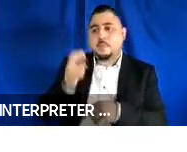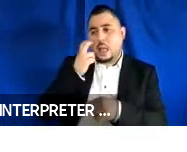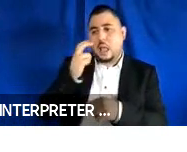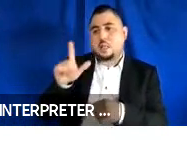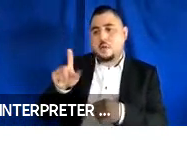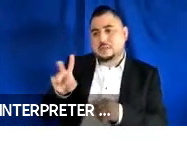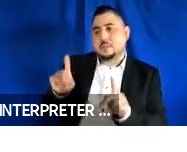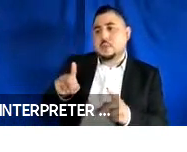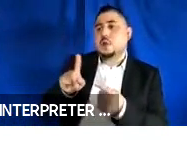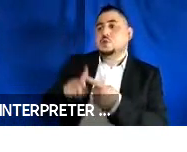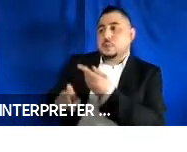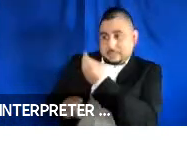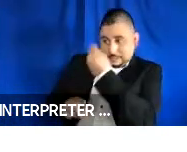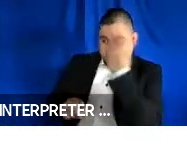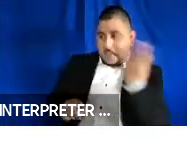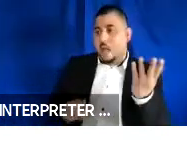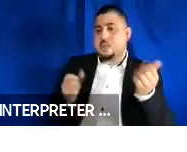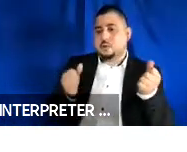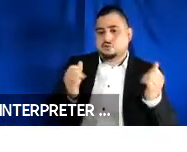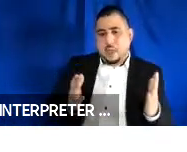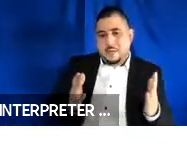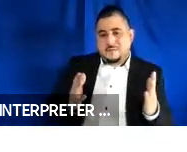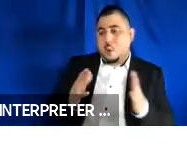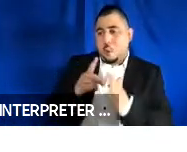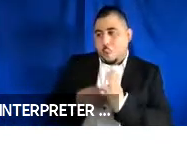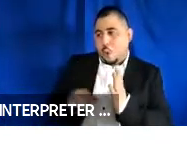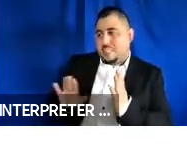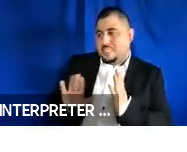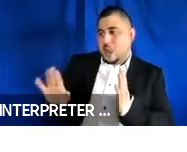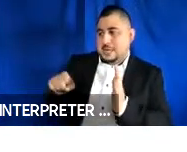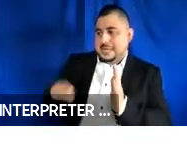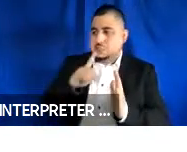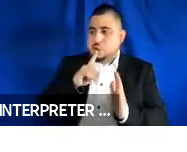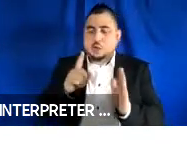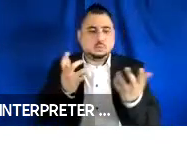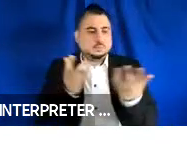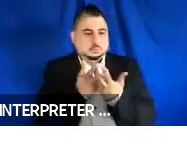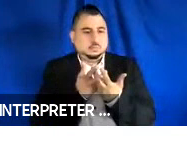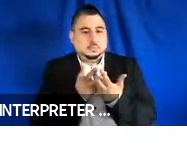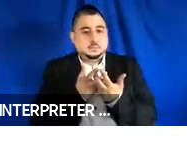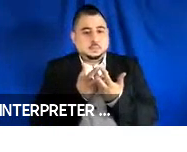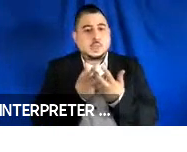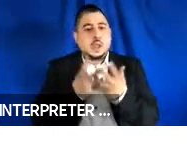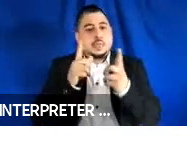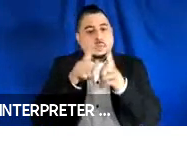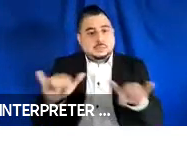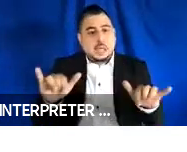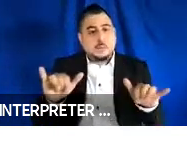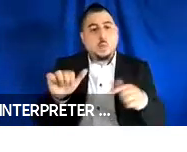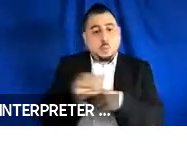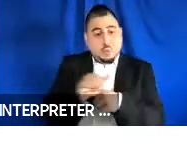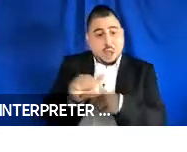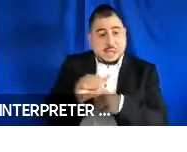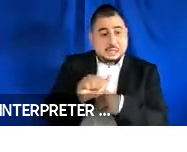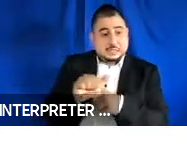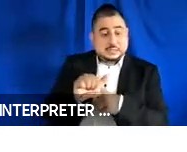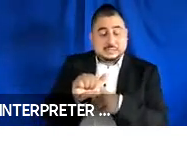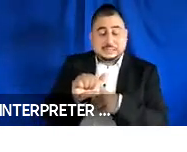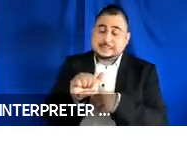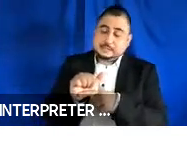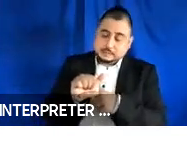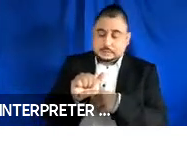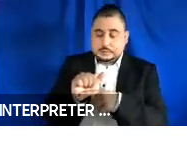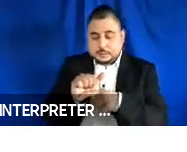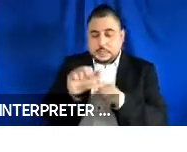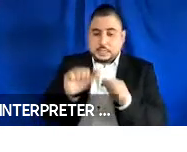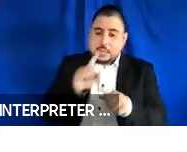their disabilities to better support their needs. Yet we also warn that these practices can be discriminatory with